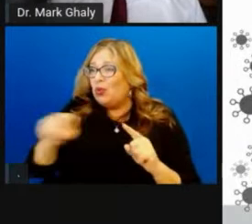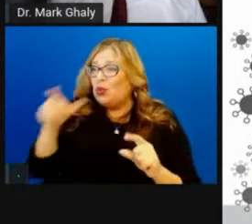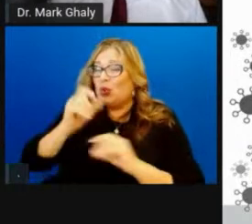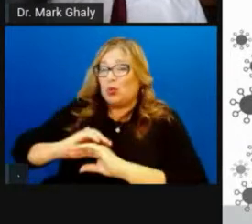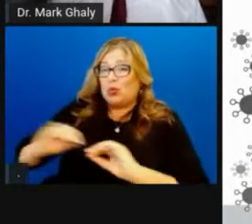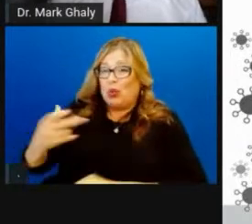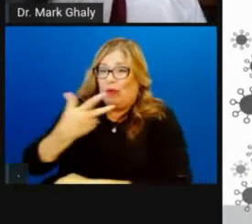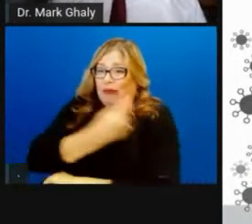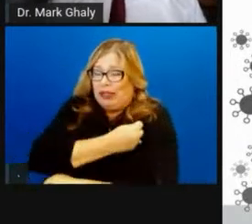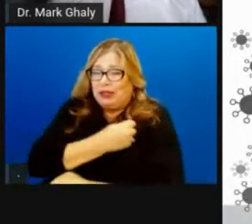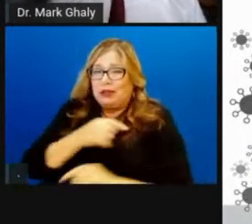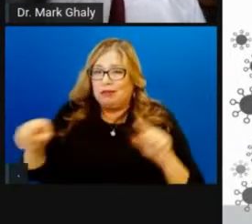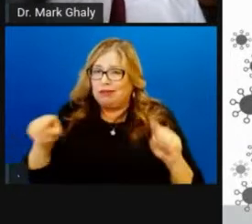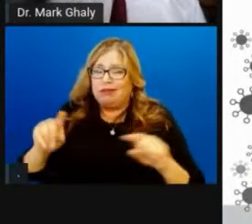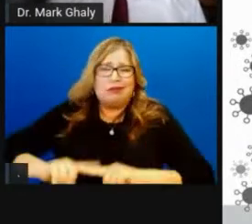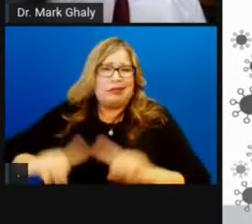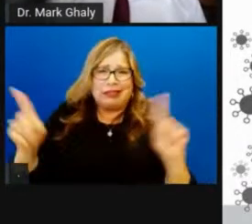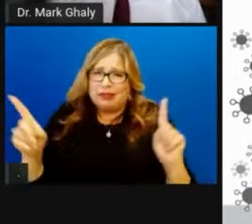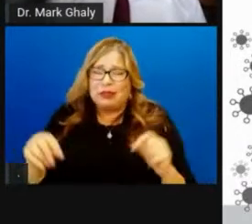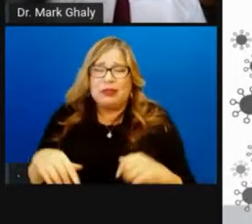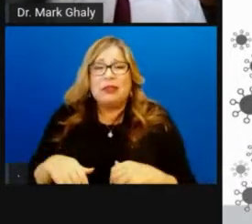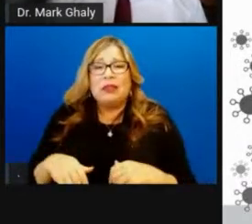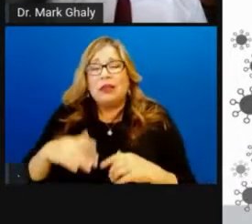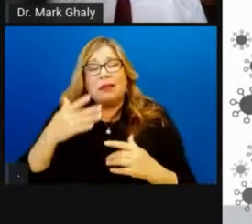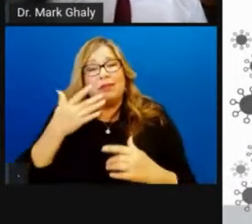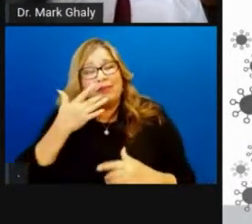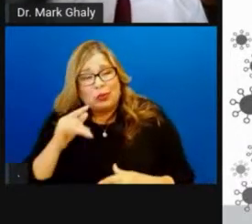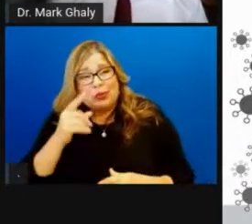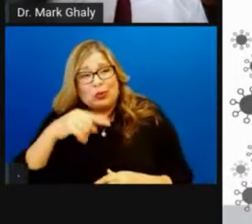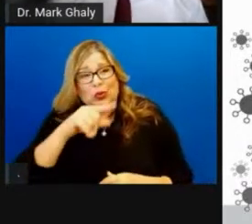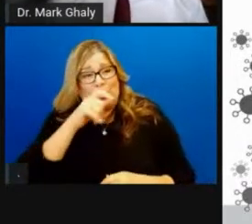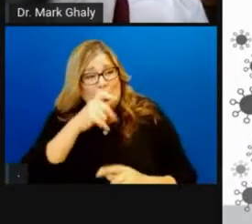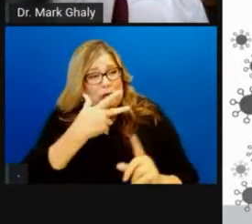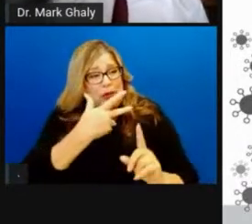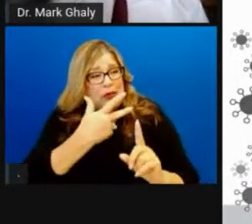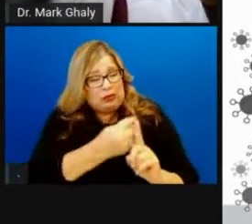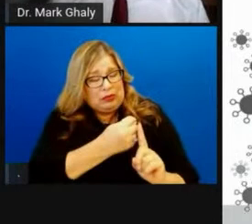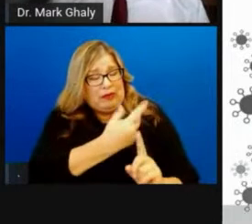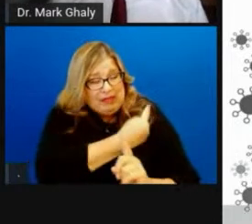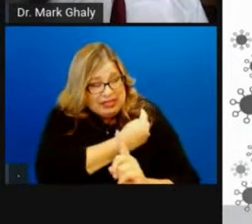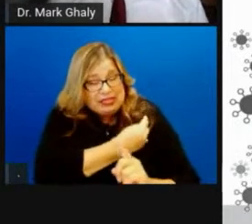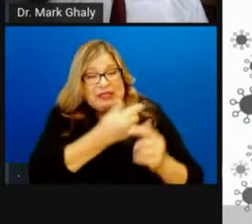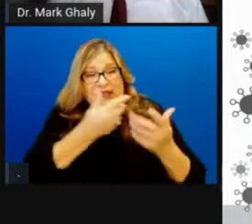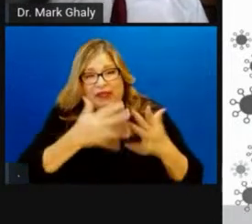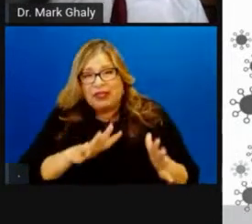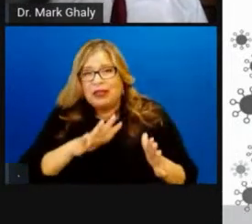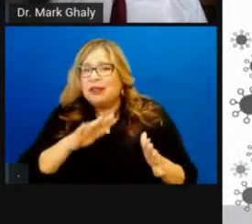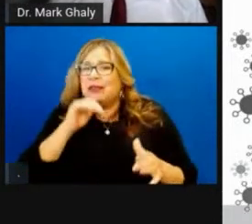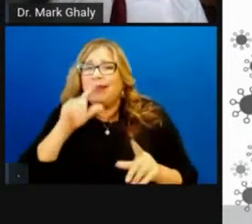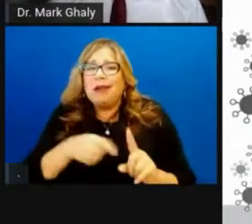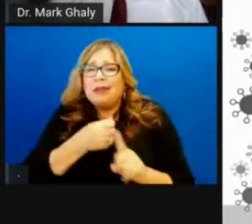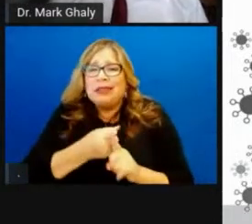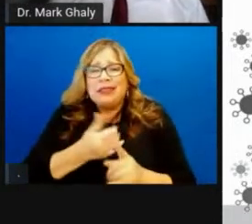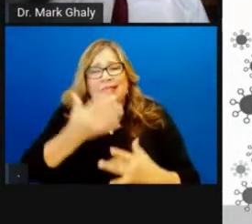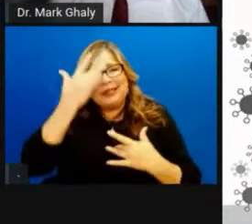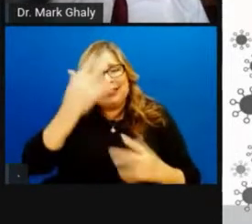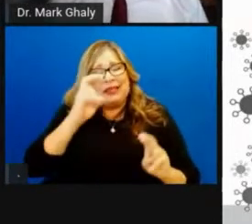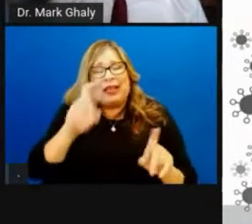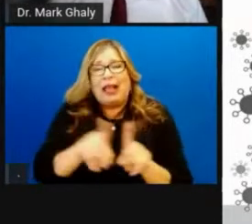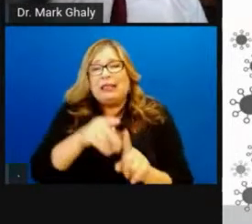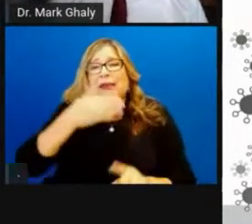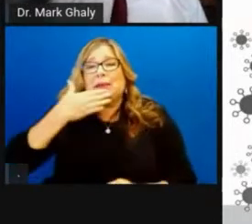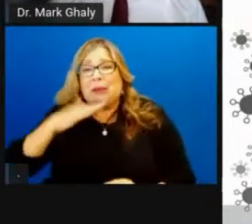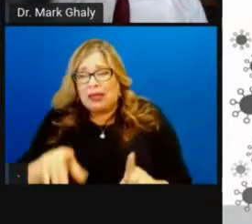Thankfully, they don't get nearly as sick and same risk of having a bad outcome. But we have seen a difference even in those infection